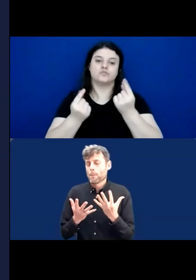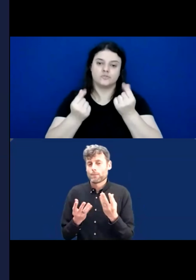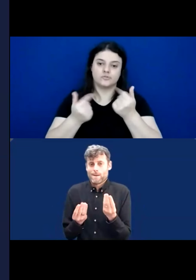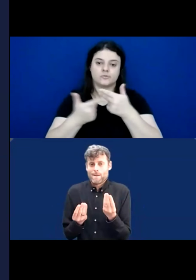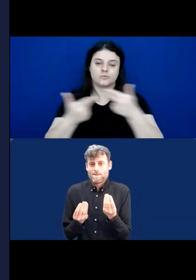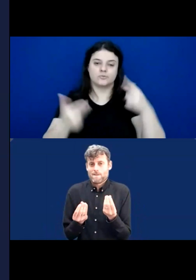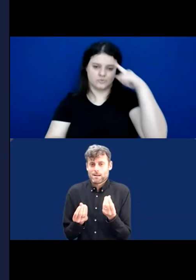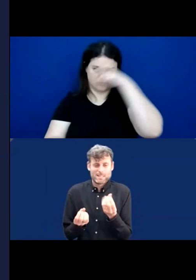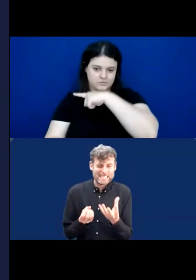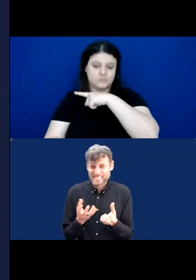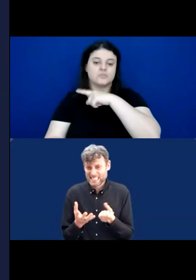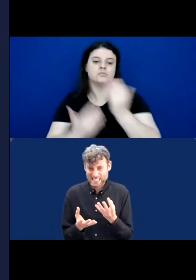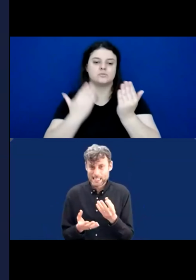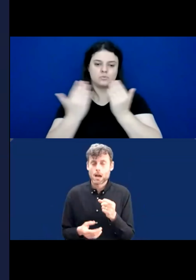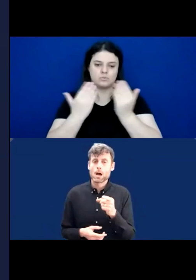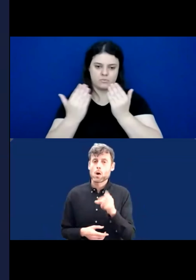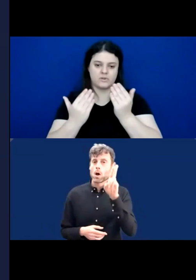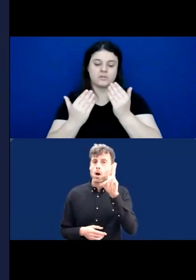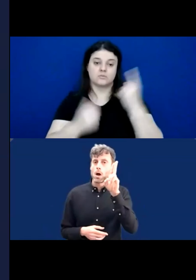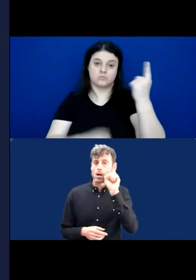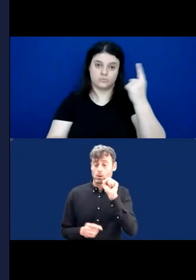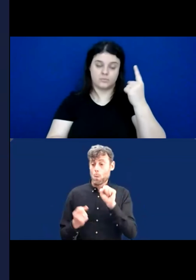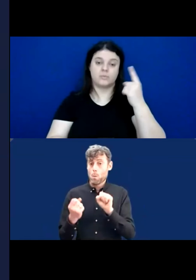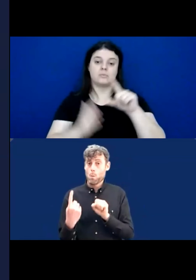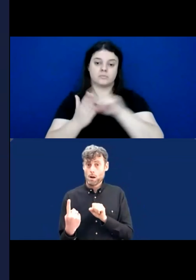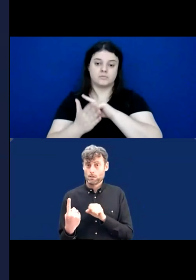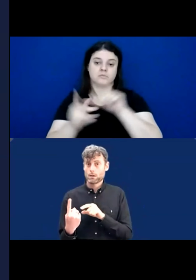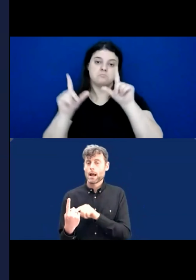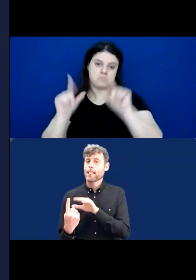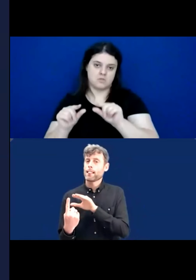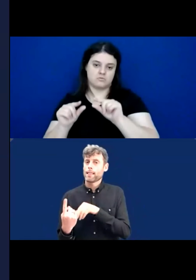difficulties, where persons with Usher type 1 reported least problems.